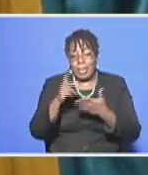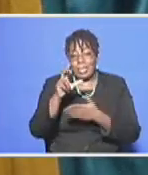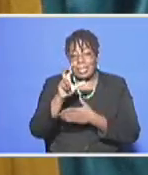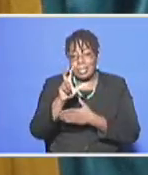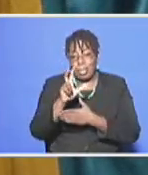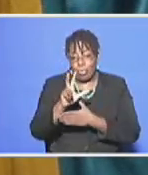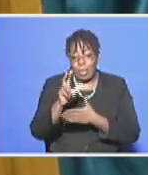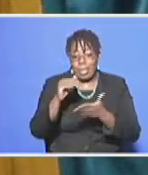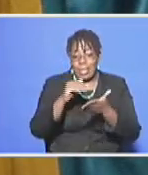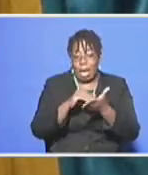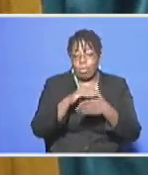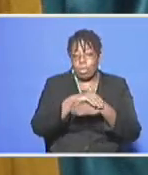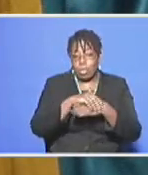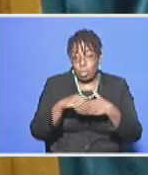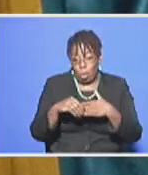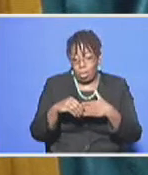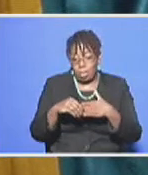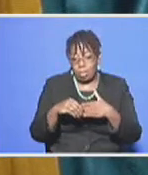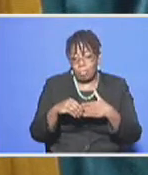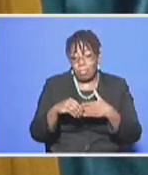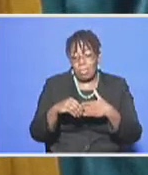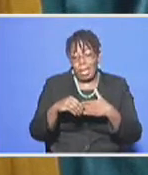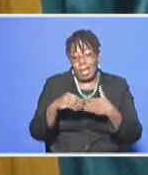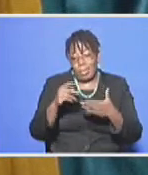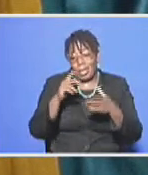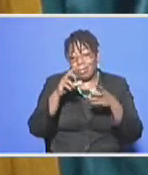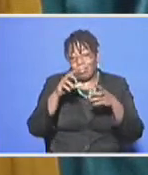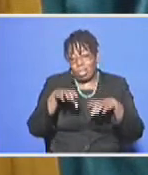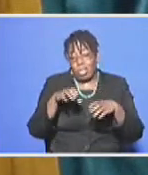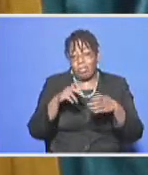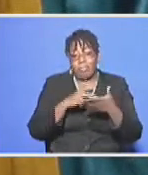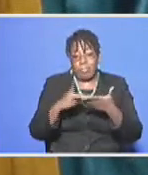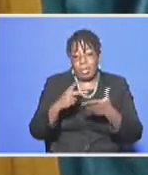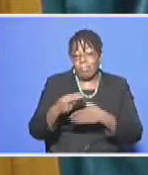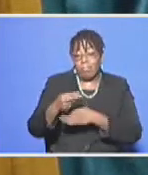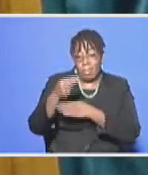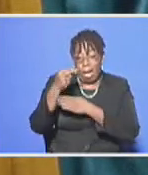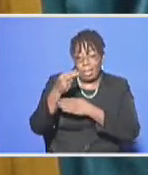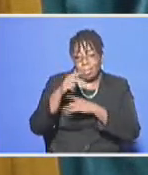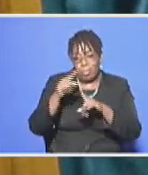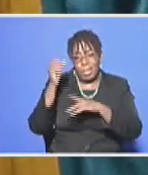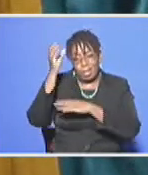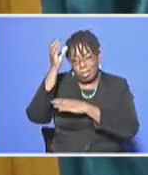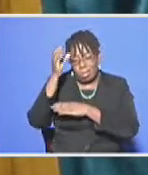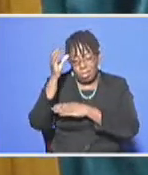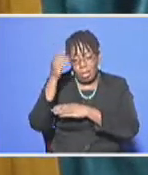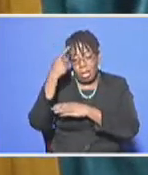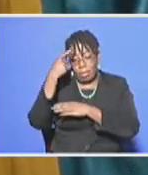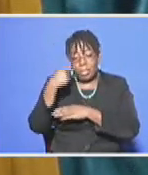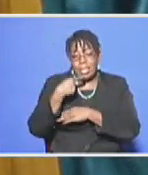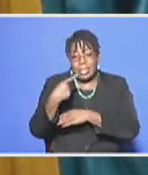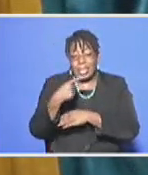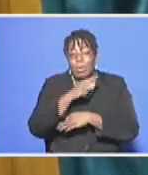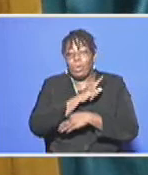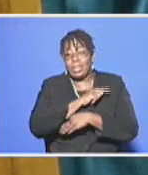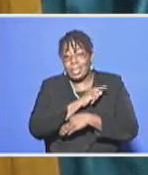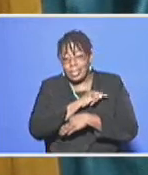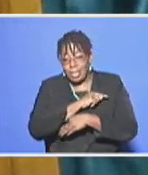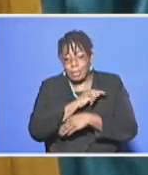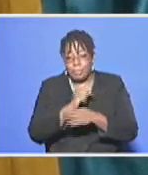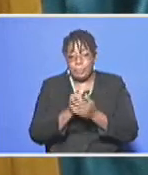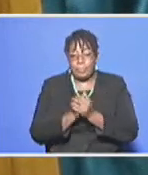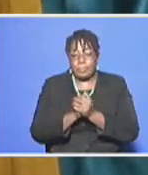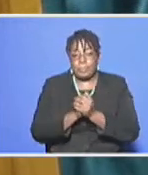in prison. Now, the fines could have been higher, but the judge took into consideration their guilty pleas. Rowe did not pay her